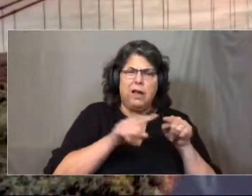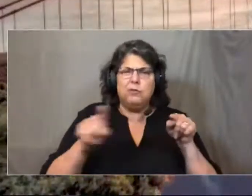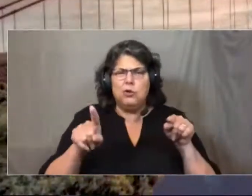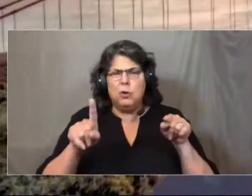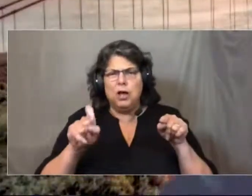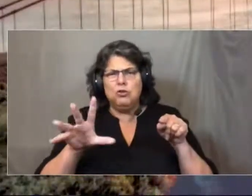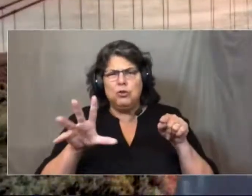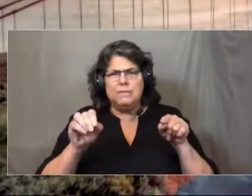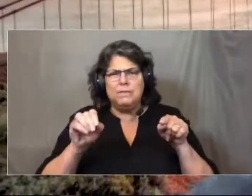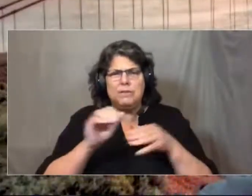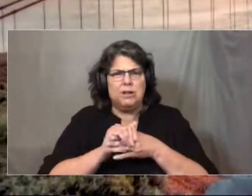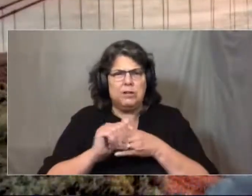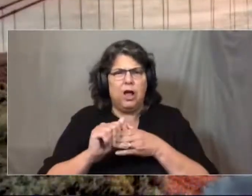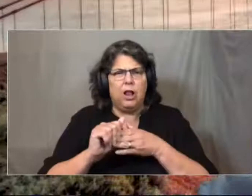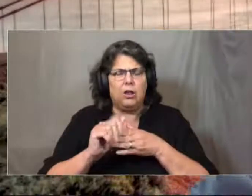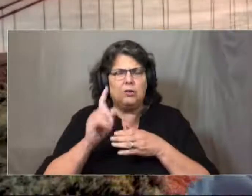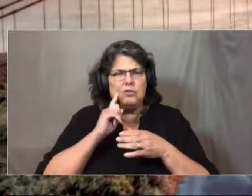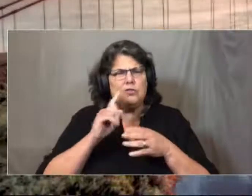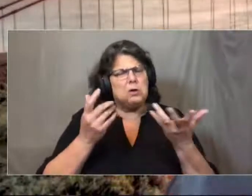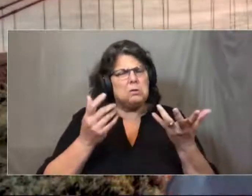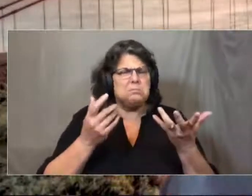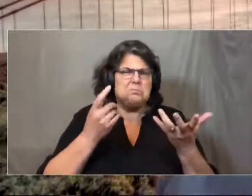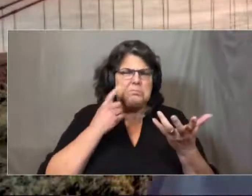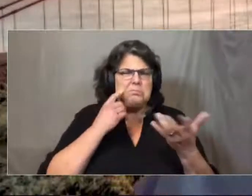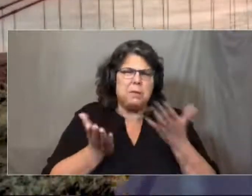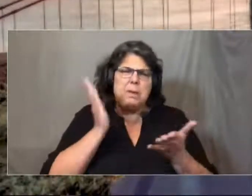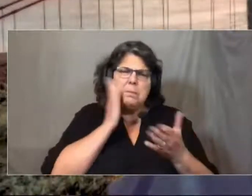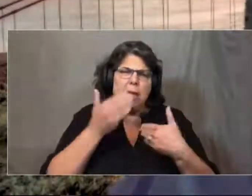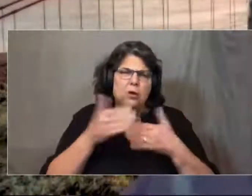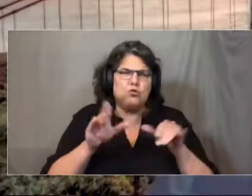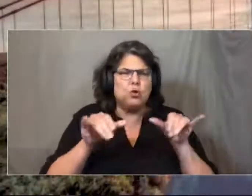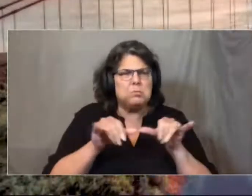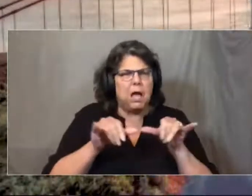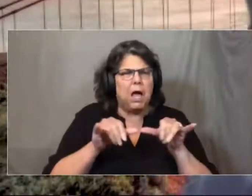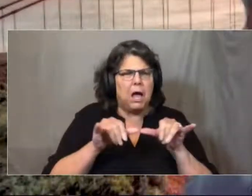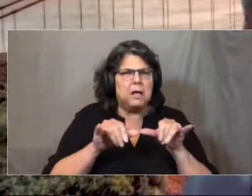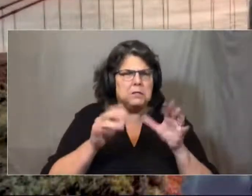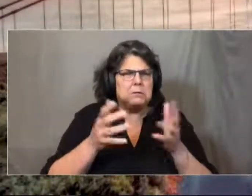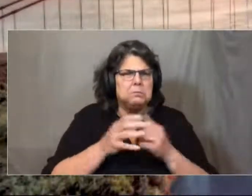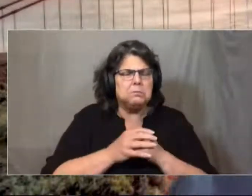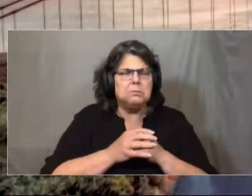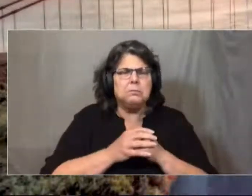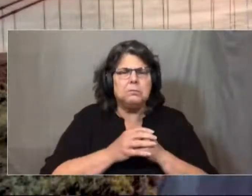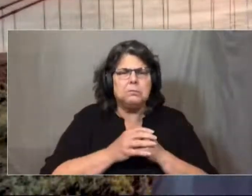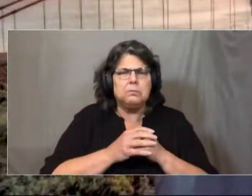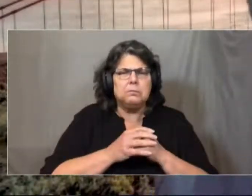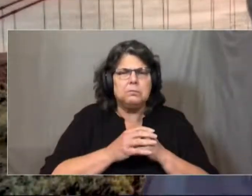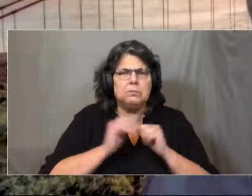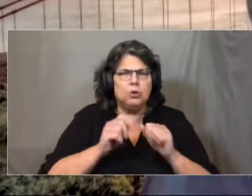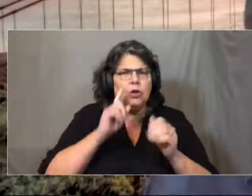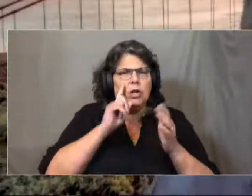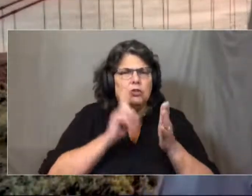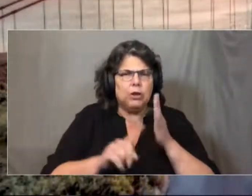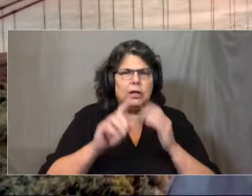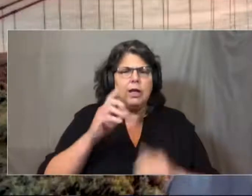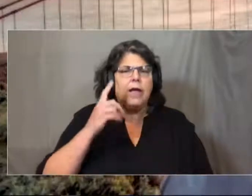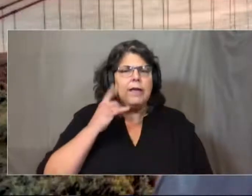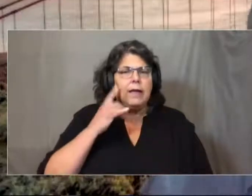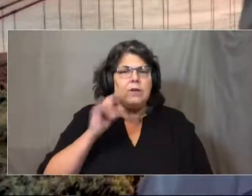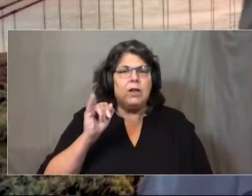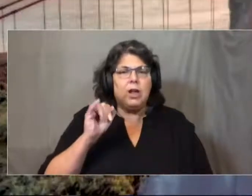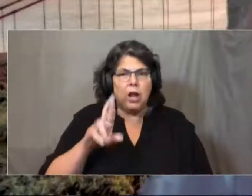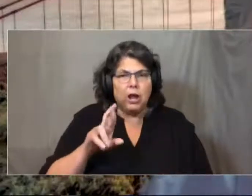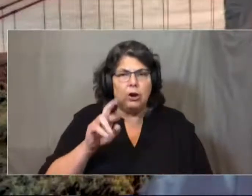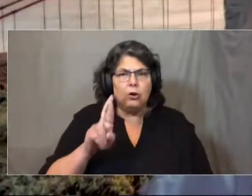$150 for a bedroom size room, say. And you could go to California Air Resources Board